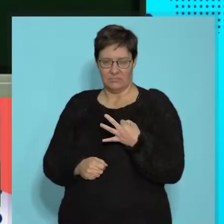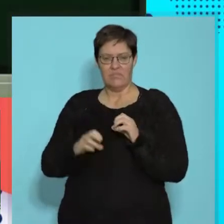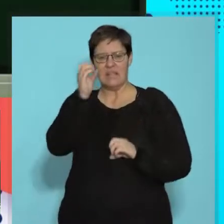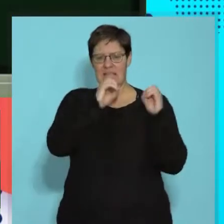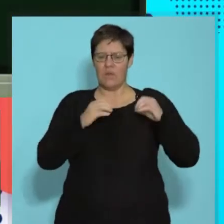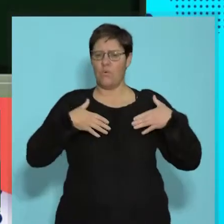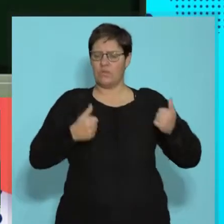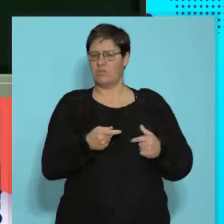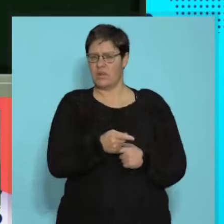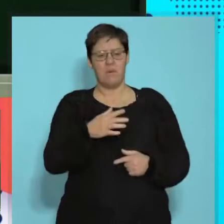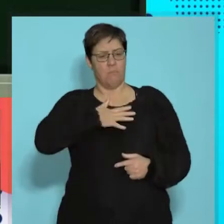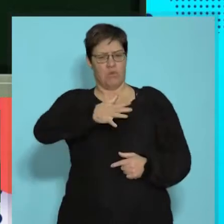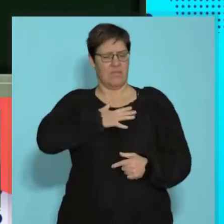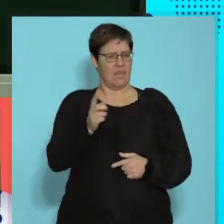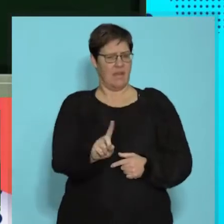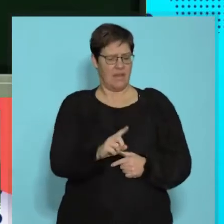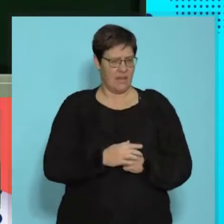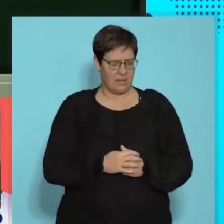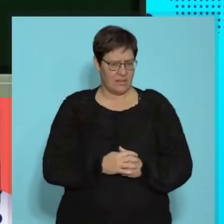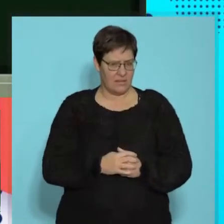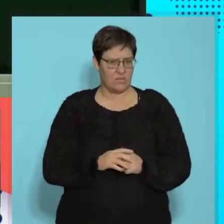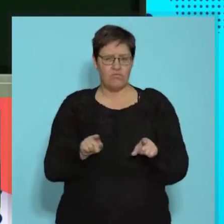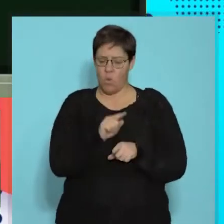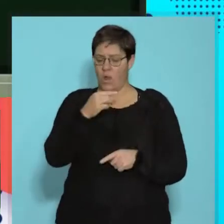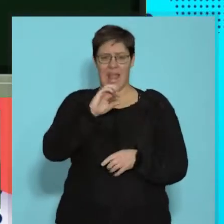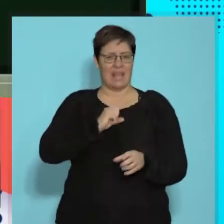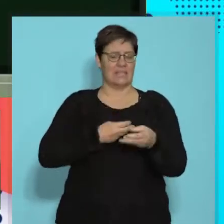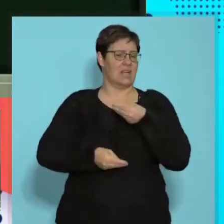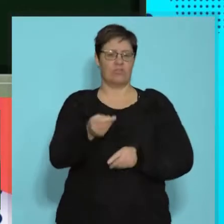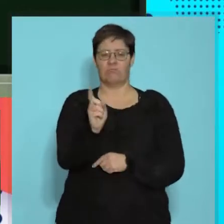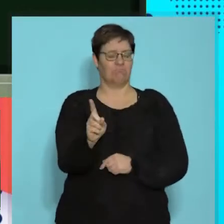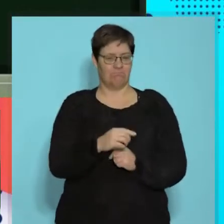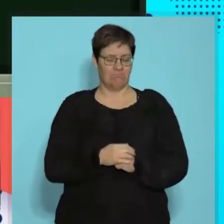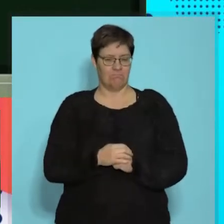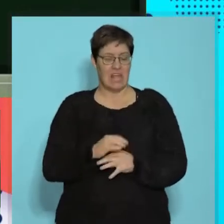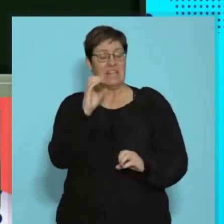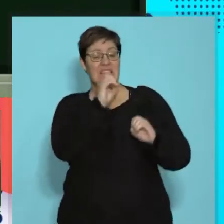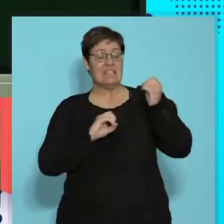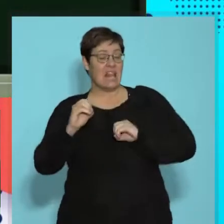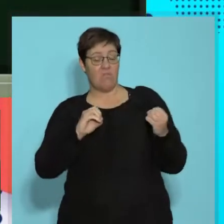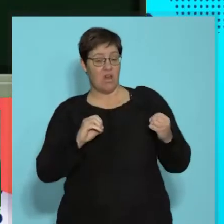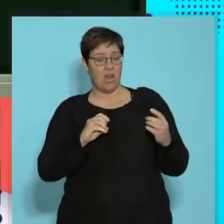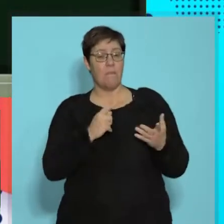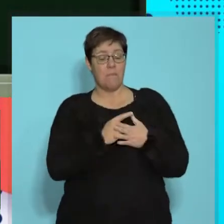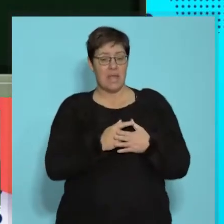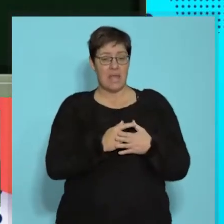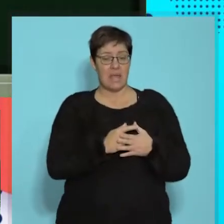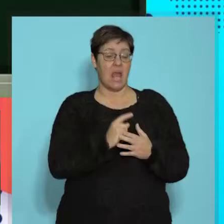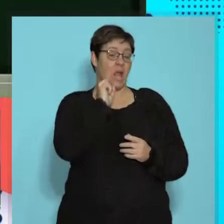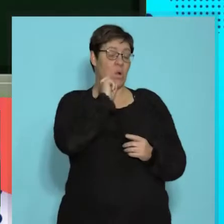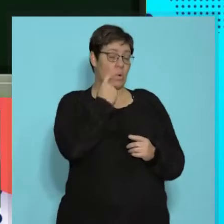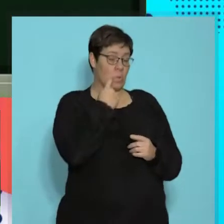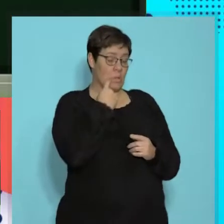cellular respiration? It's not breathing. All right, and it's not gaseous exchange. Cellular respiration is when I take